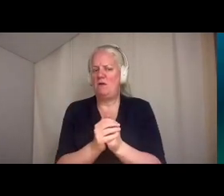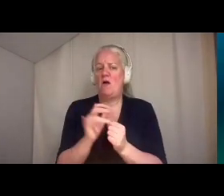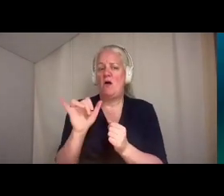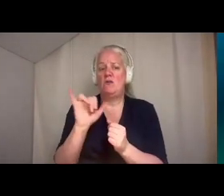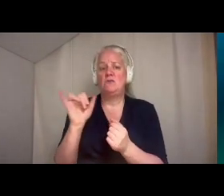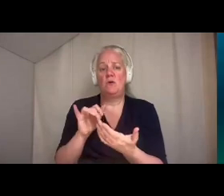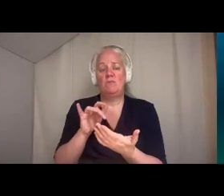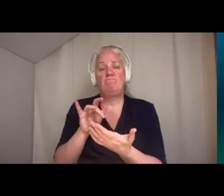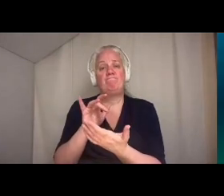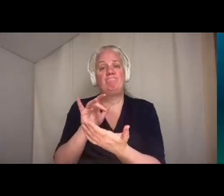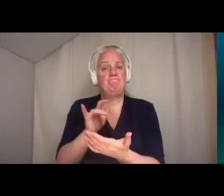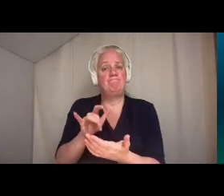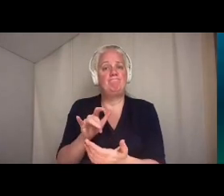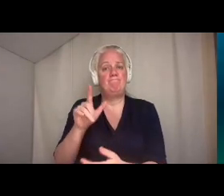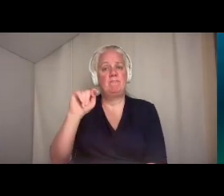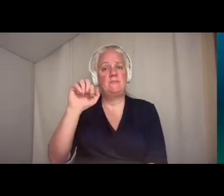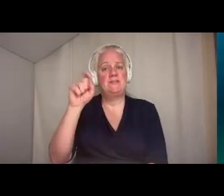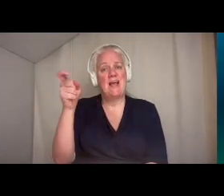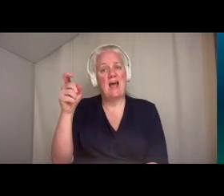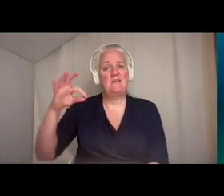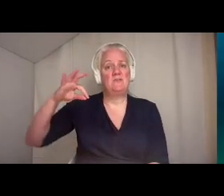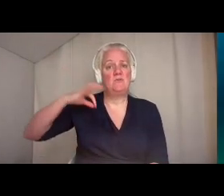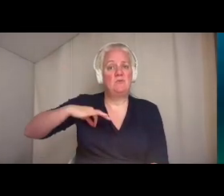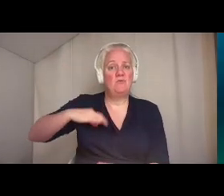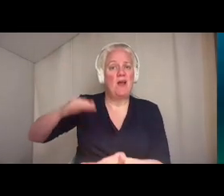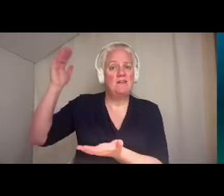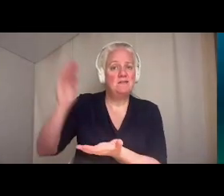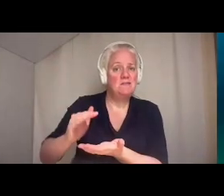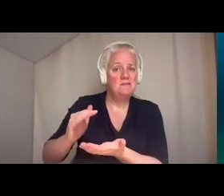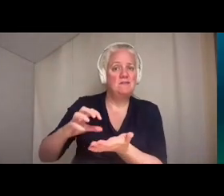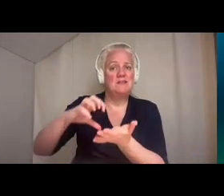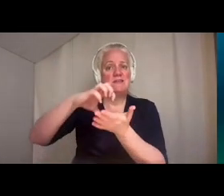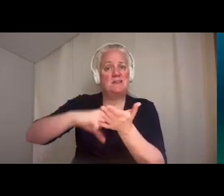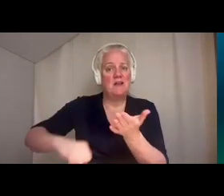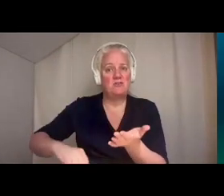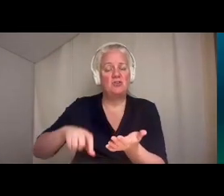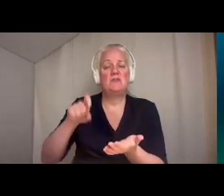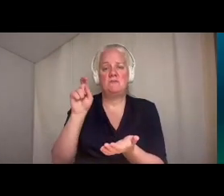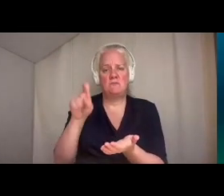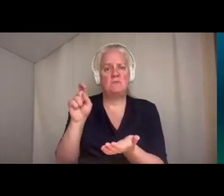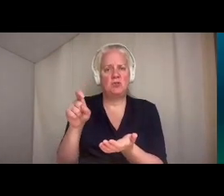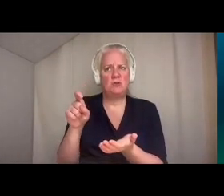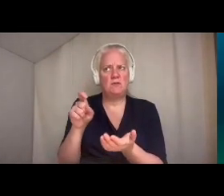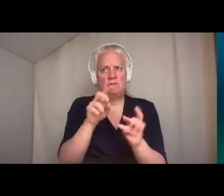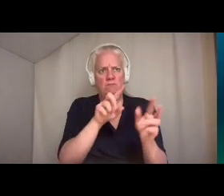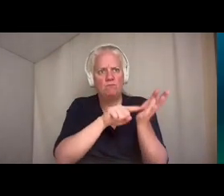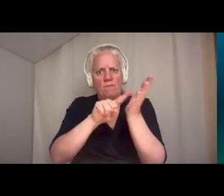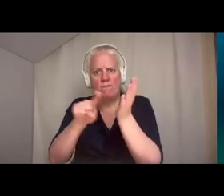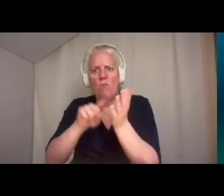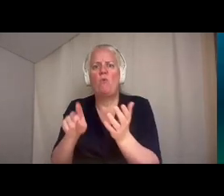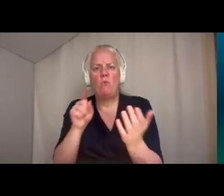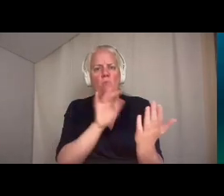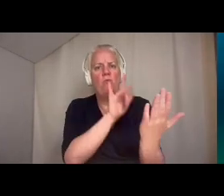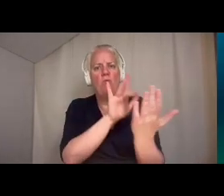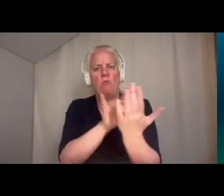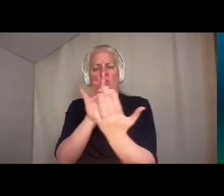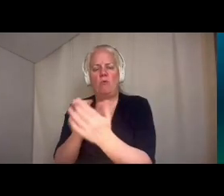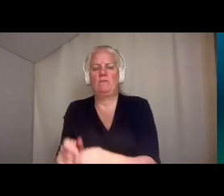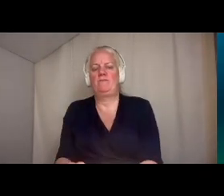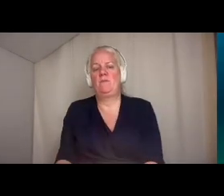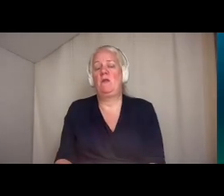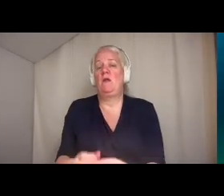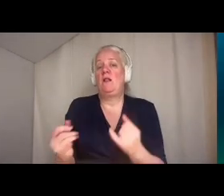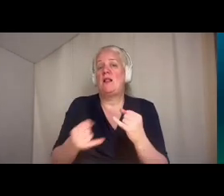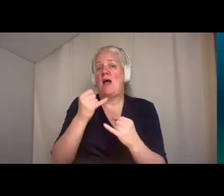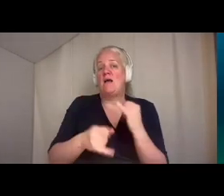tax credits and deductions where available. And lastly, we want to wrap up our presentation with some